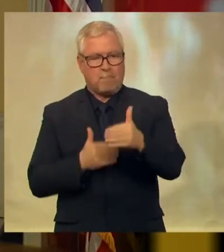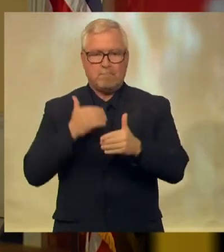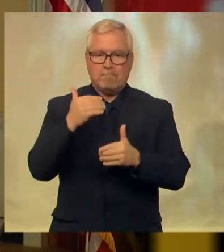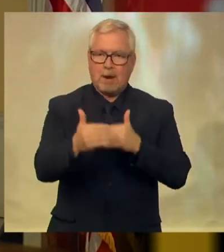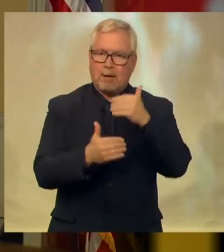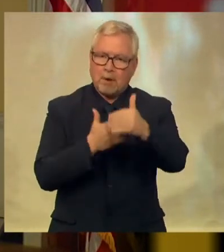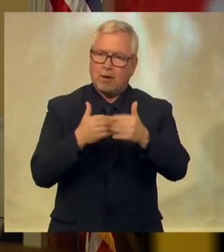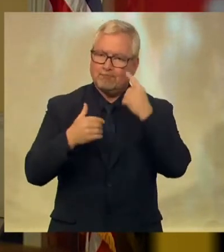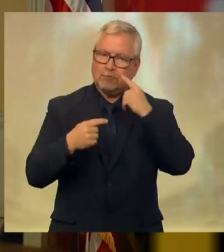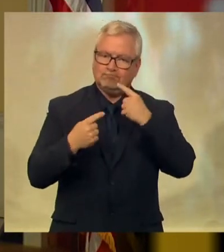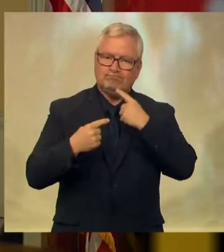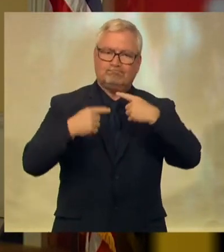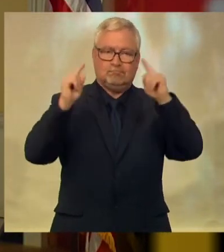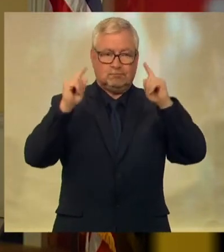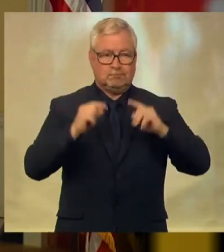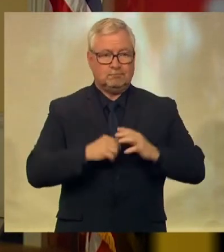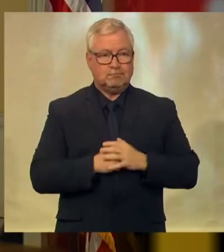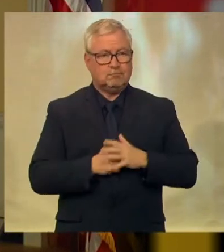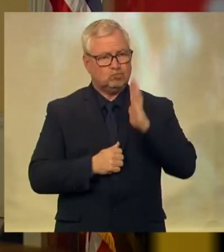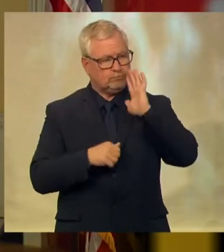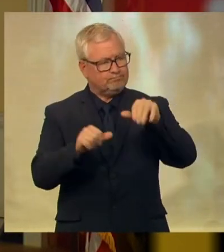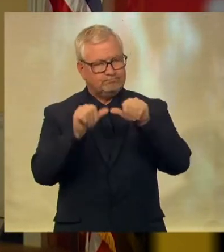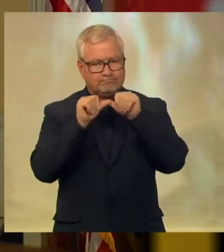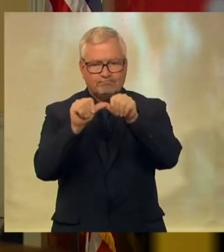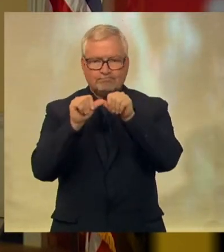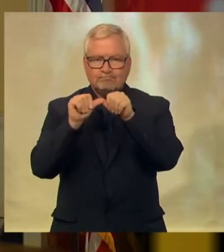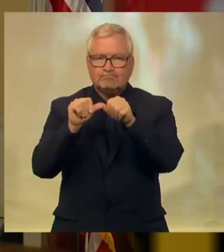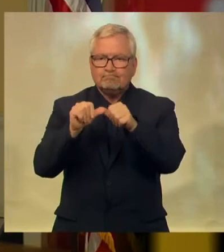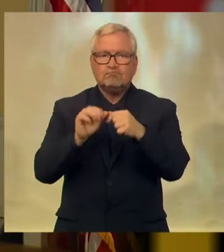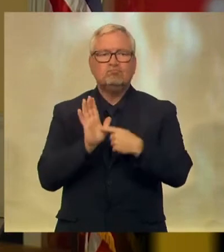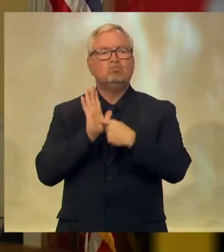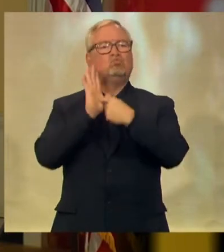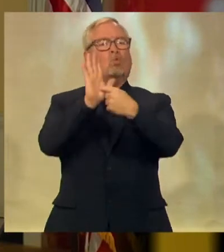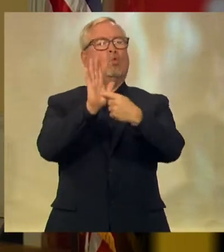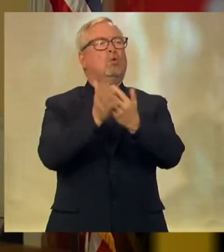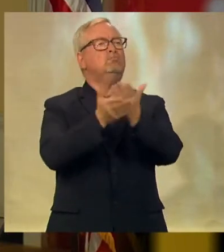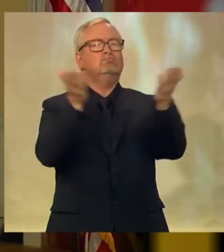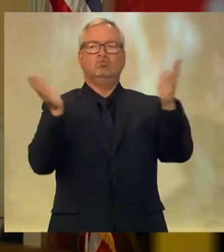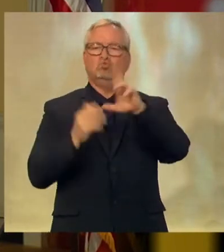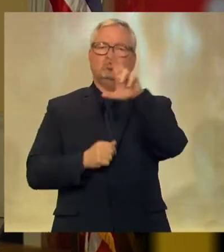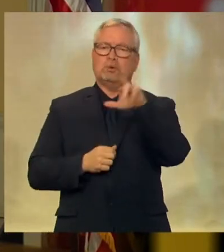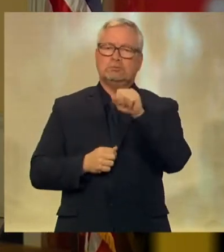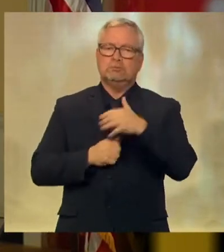ahead, and we will continue to lead the nation in both health and economic recovery.